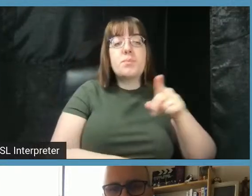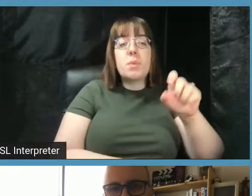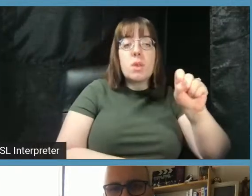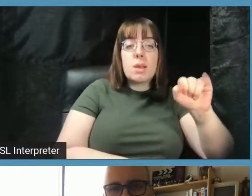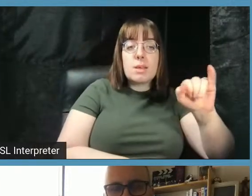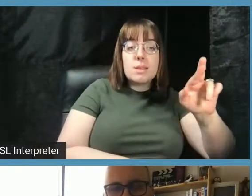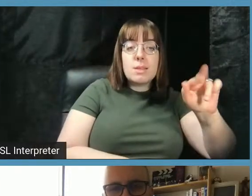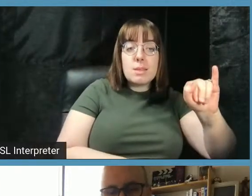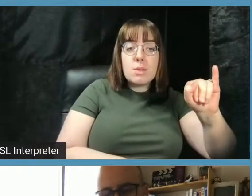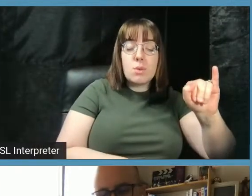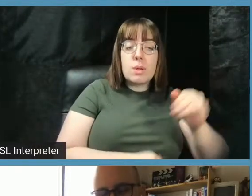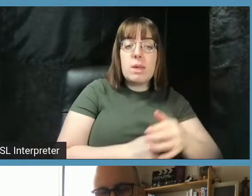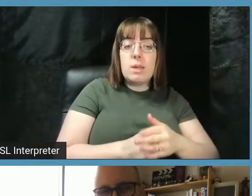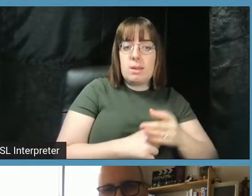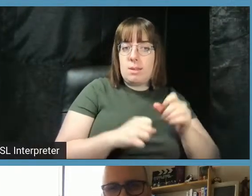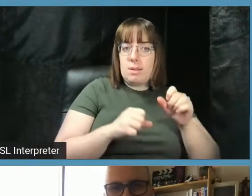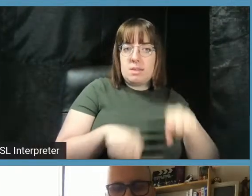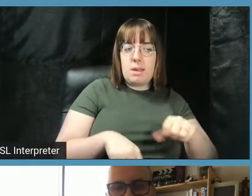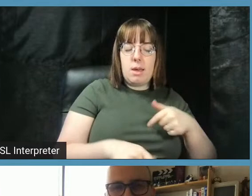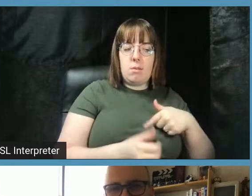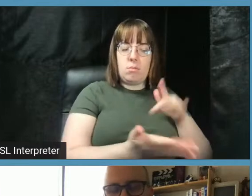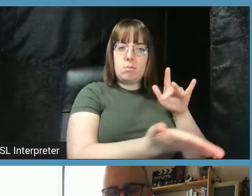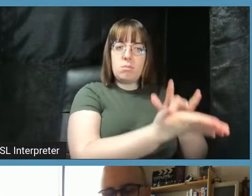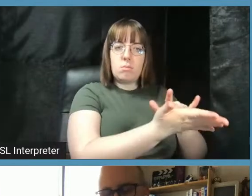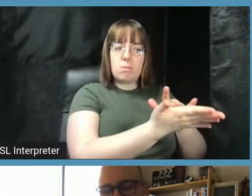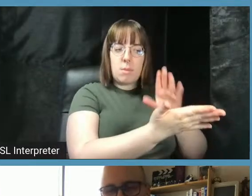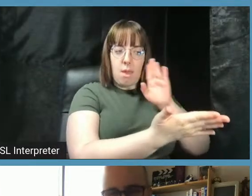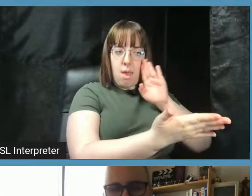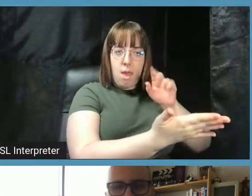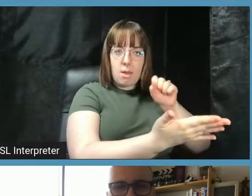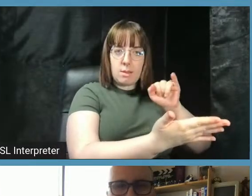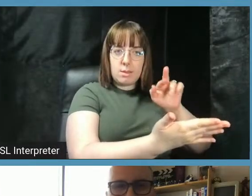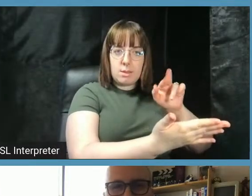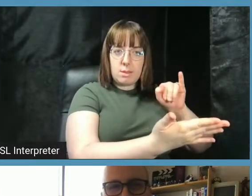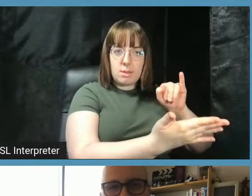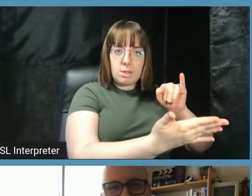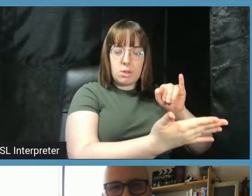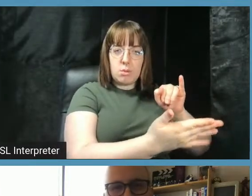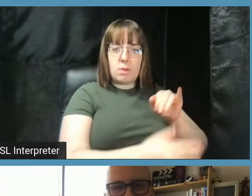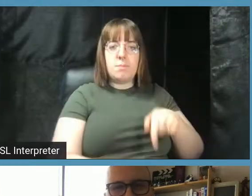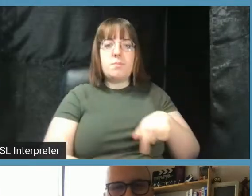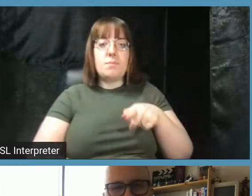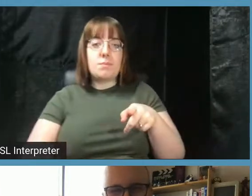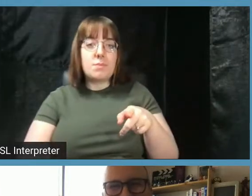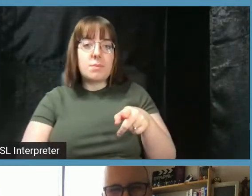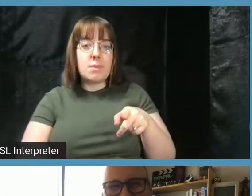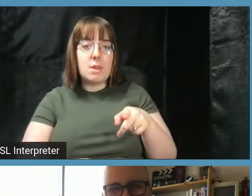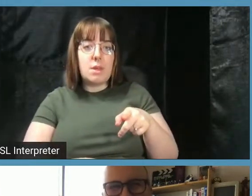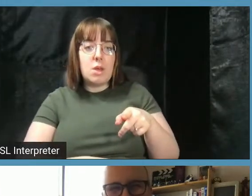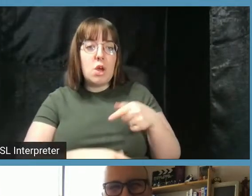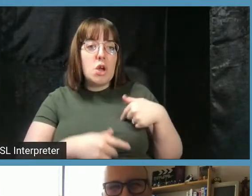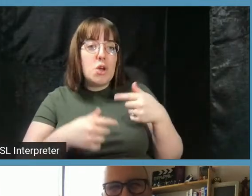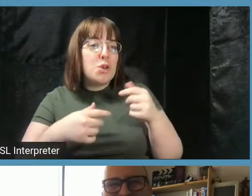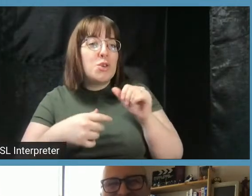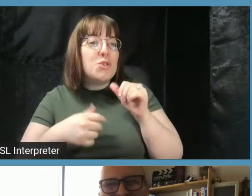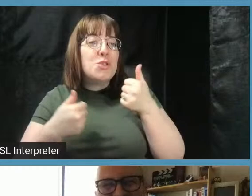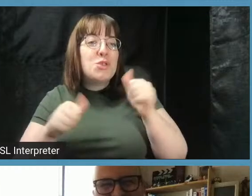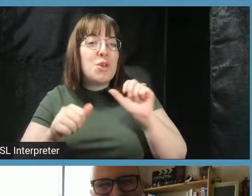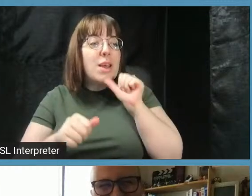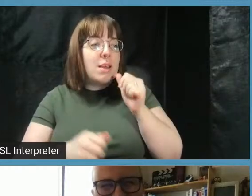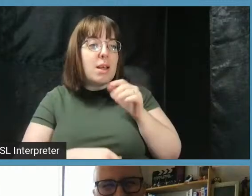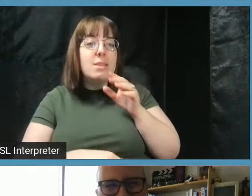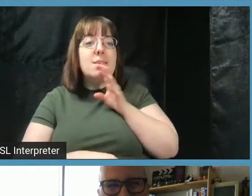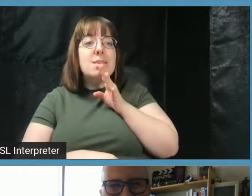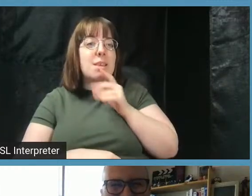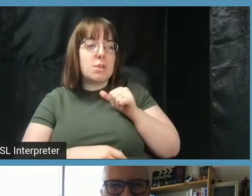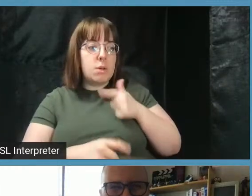think you can just say, you know, hey, turn on VoiceOver. Yeah. You're trying not to say it so you don't trigger it on your device. Correct.